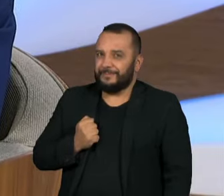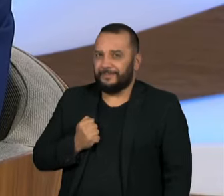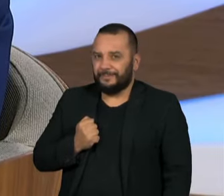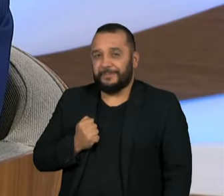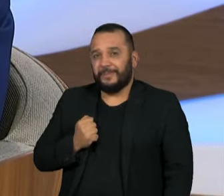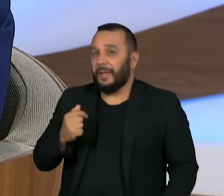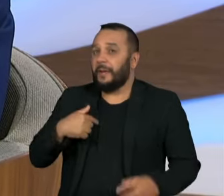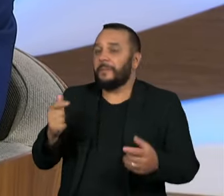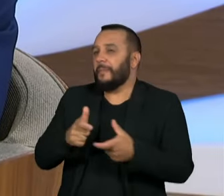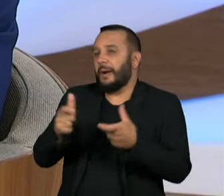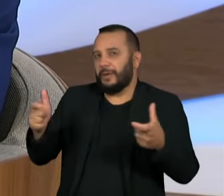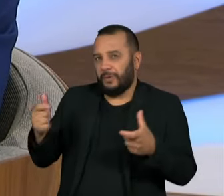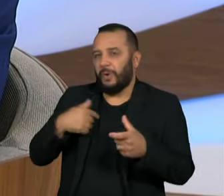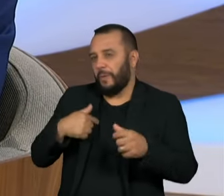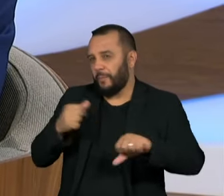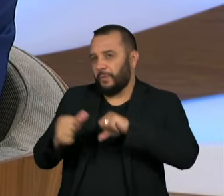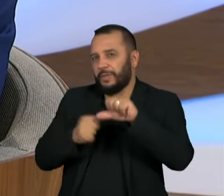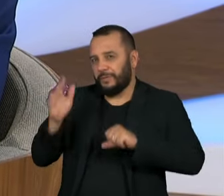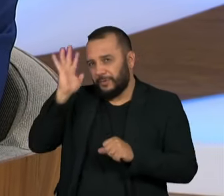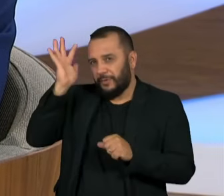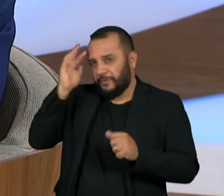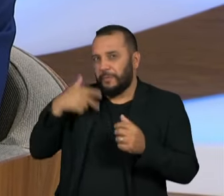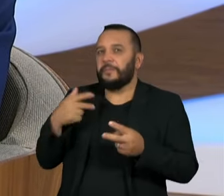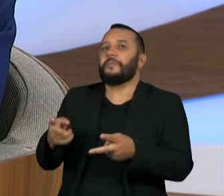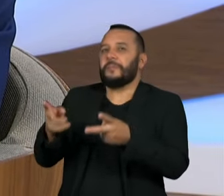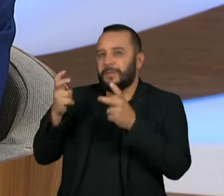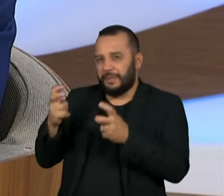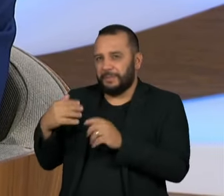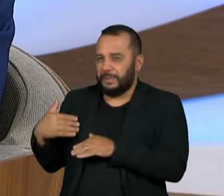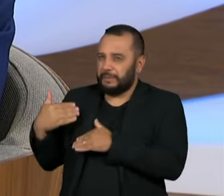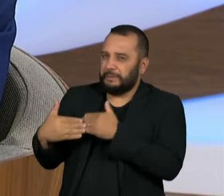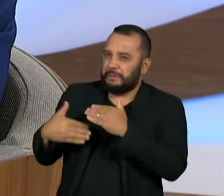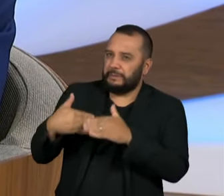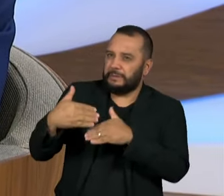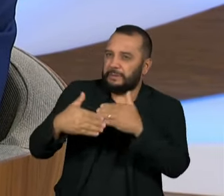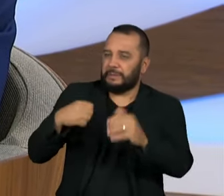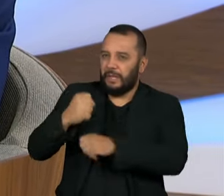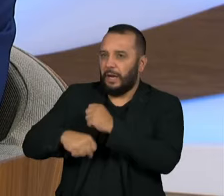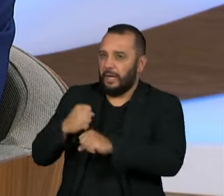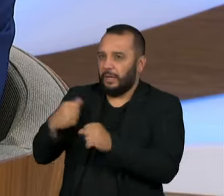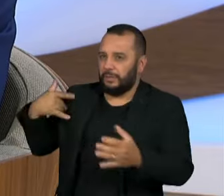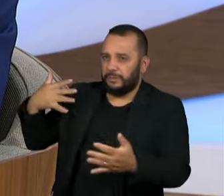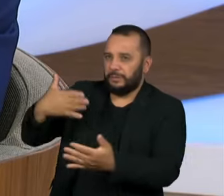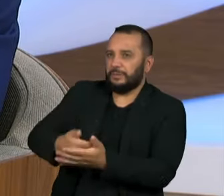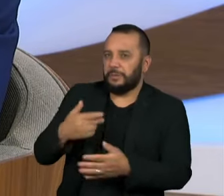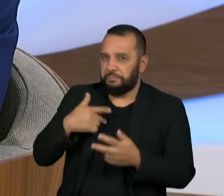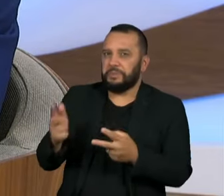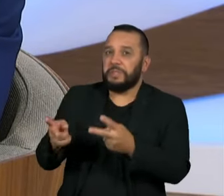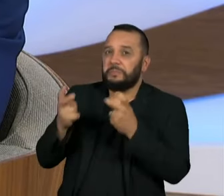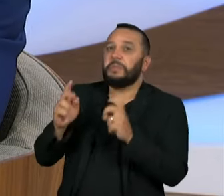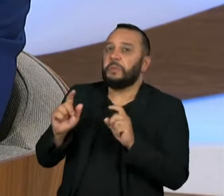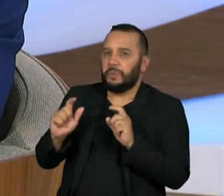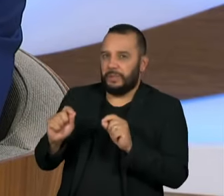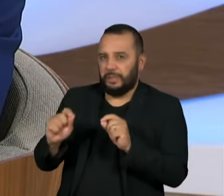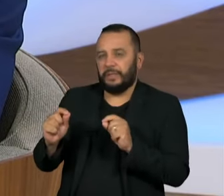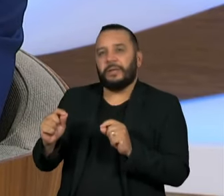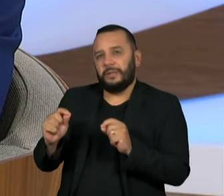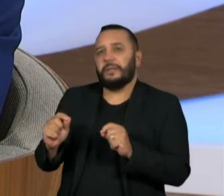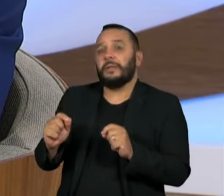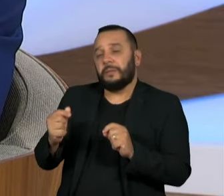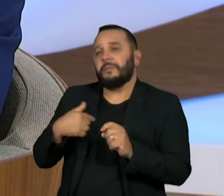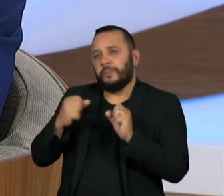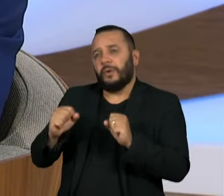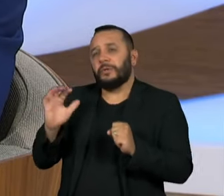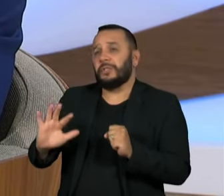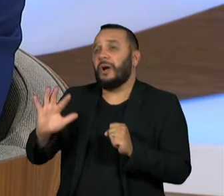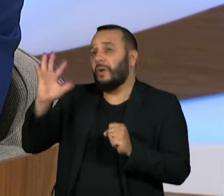the one philosophical shift that I noticed gradually over the years was a greater and